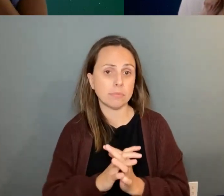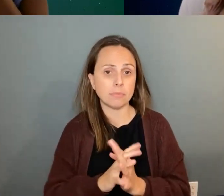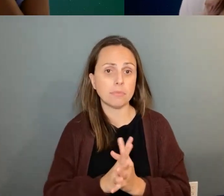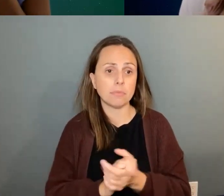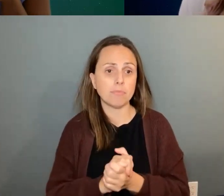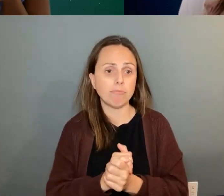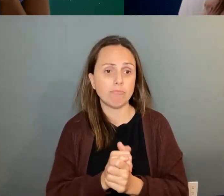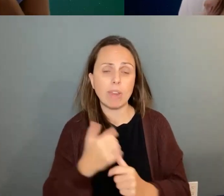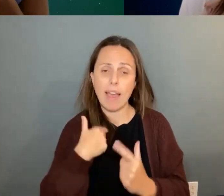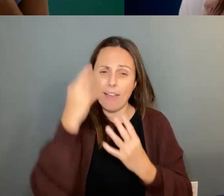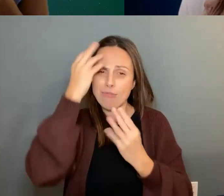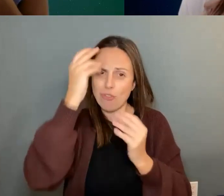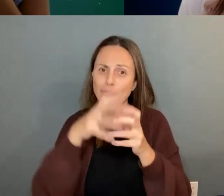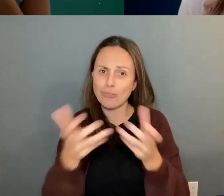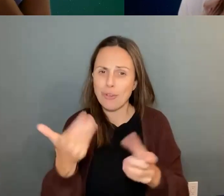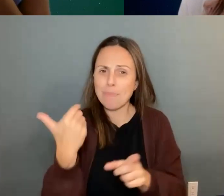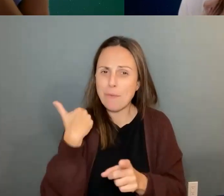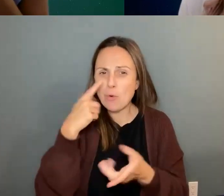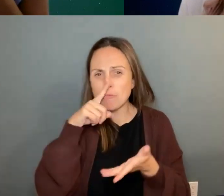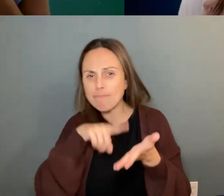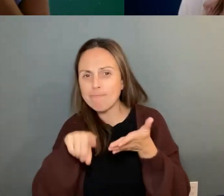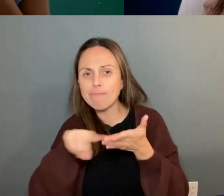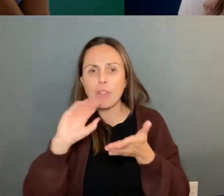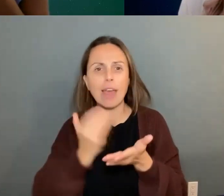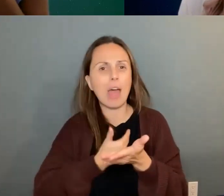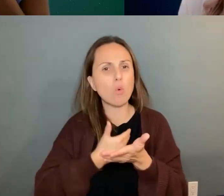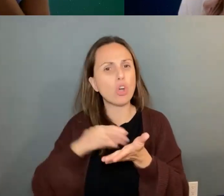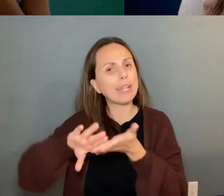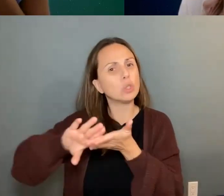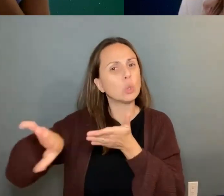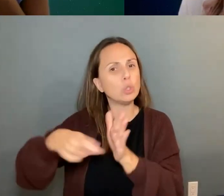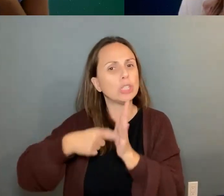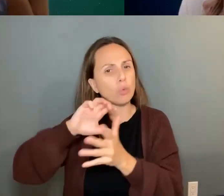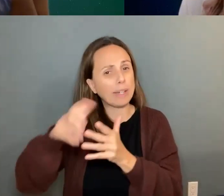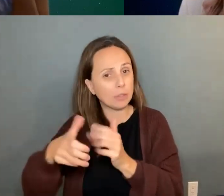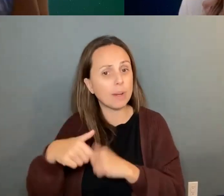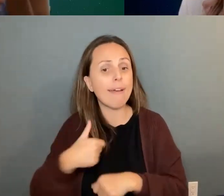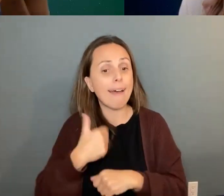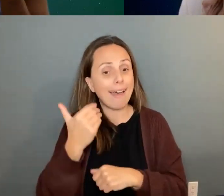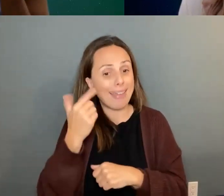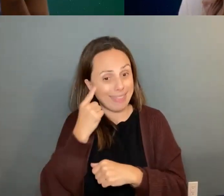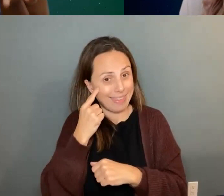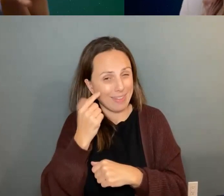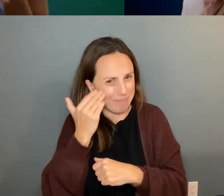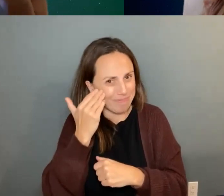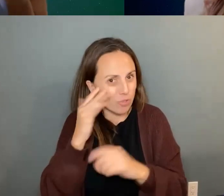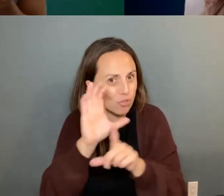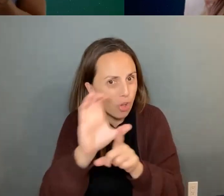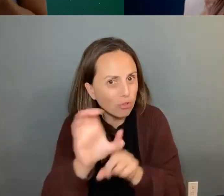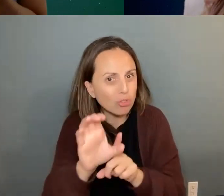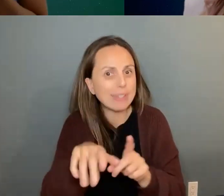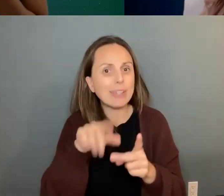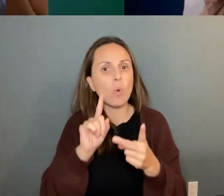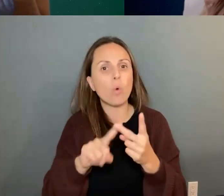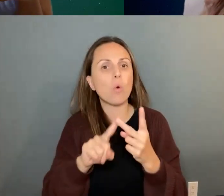I thought about this a lot, even when I was looking at our exclusion criteria, because I think culturally, or